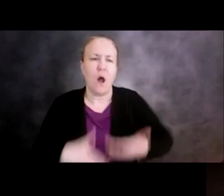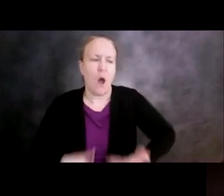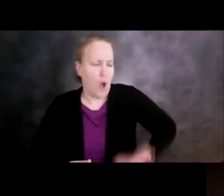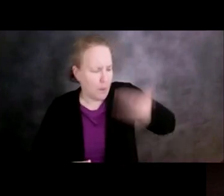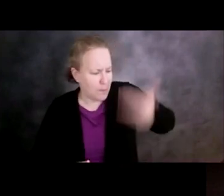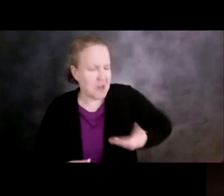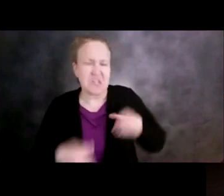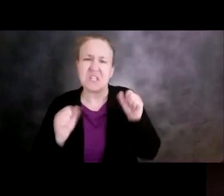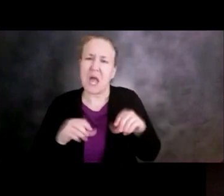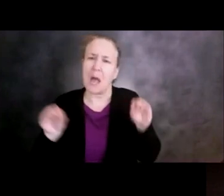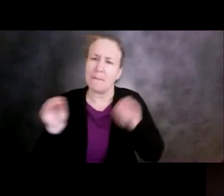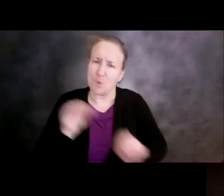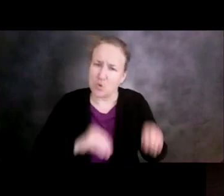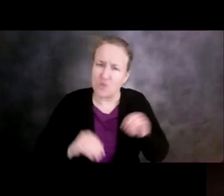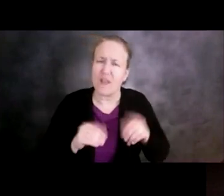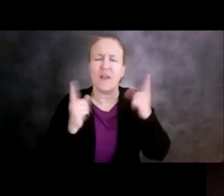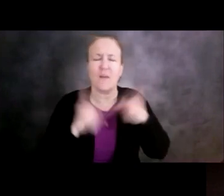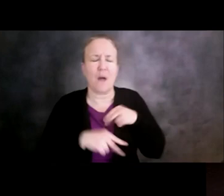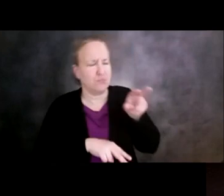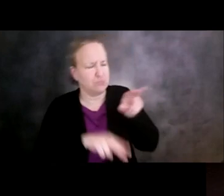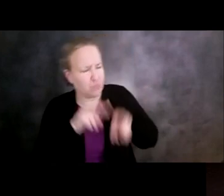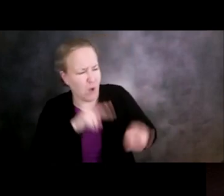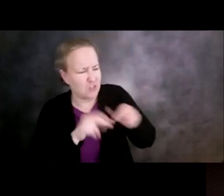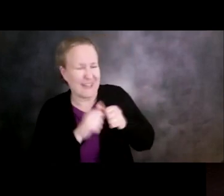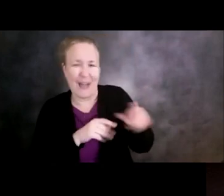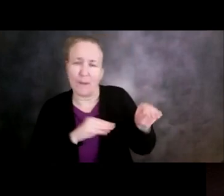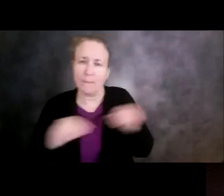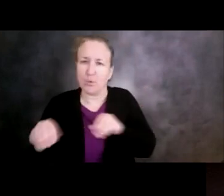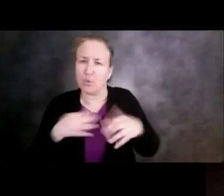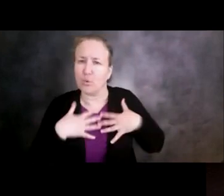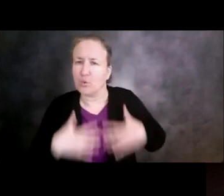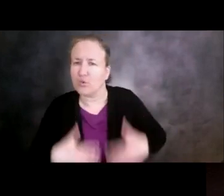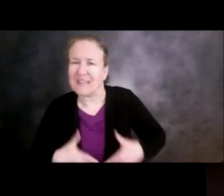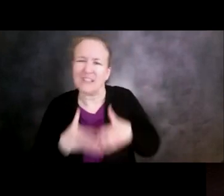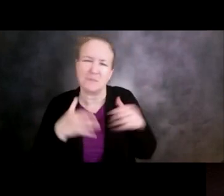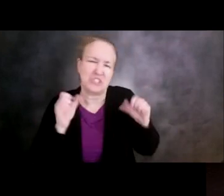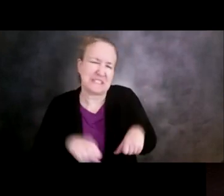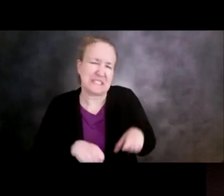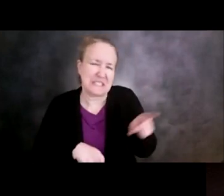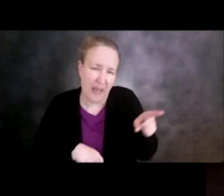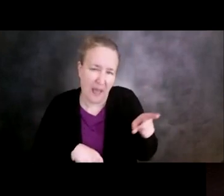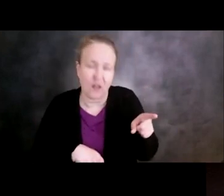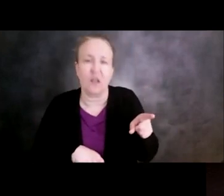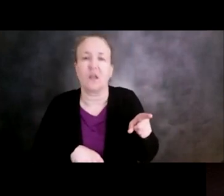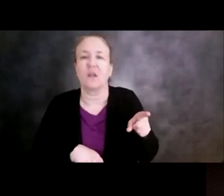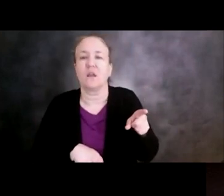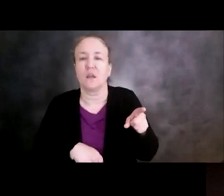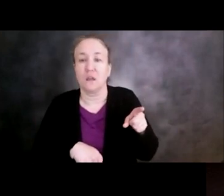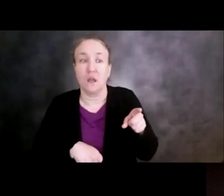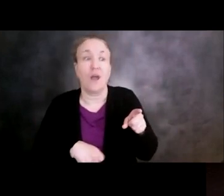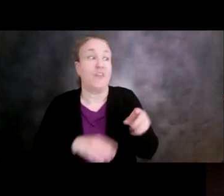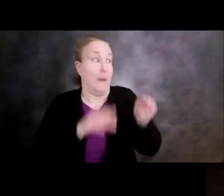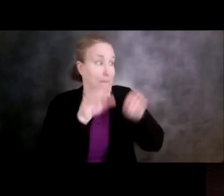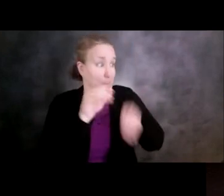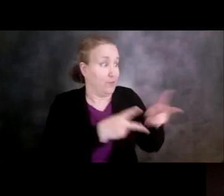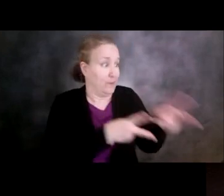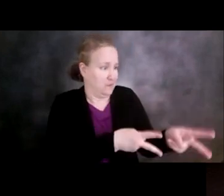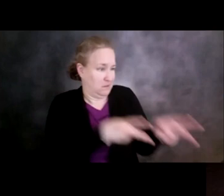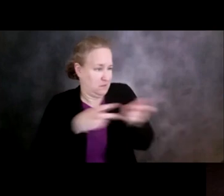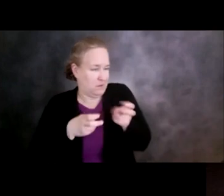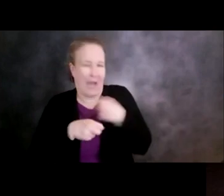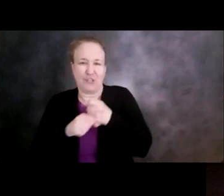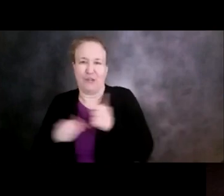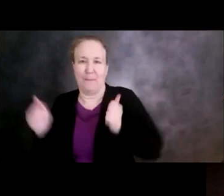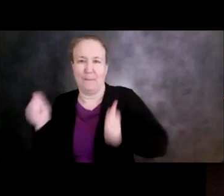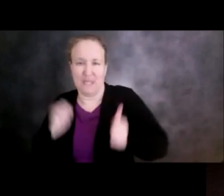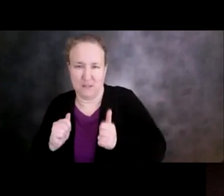so I was observing how he moves his body as much as he could, and I took movement and created a piece out of that. Because